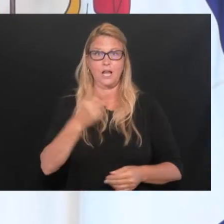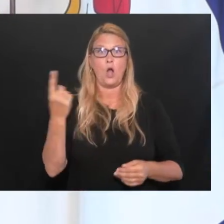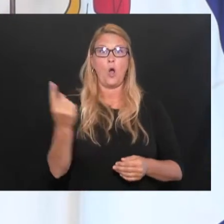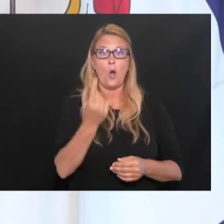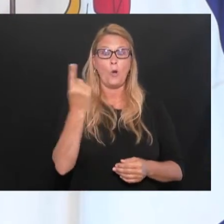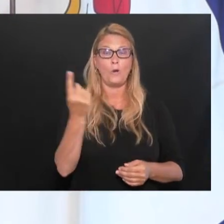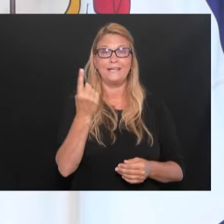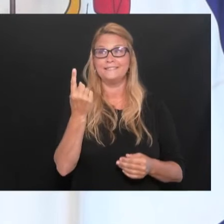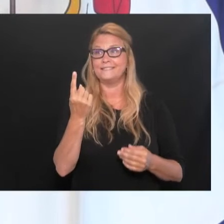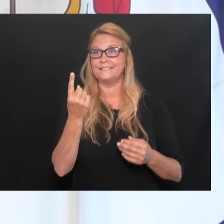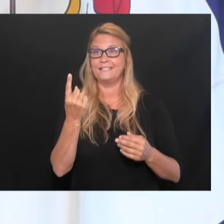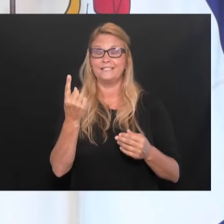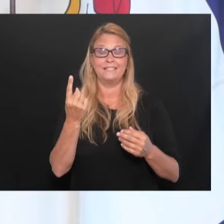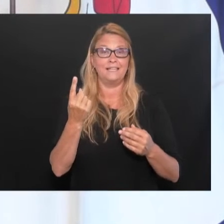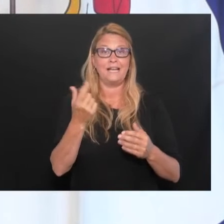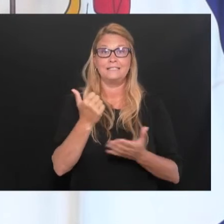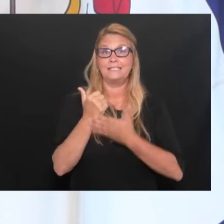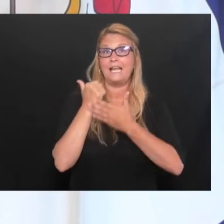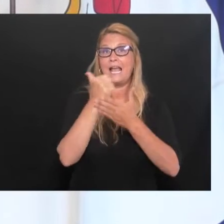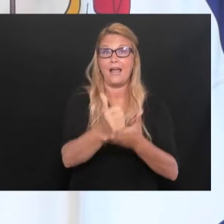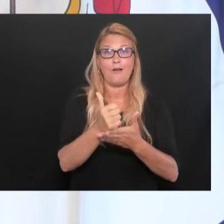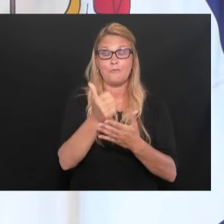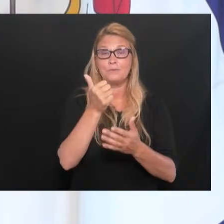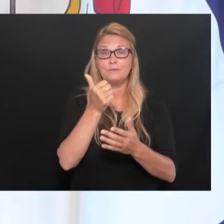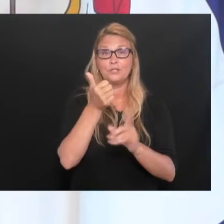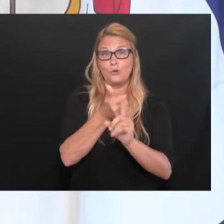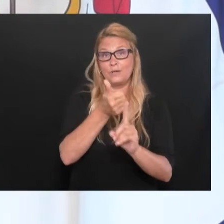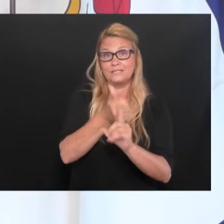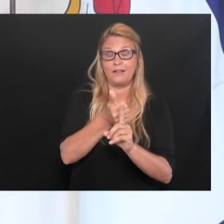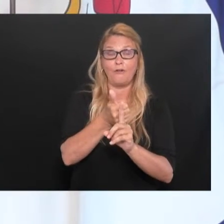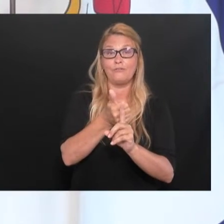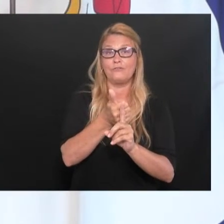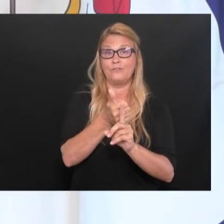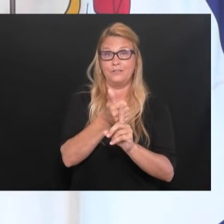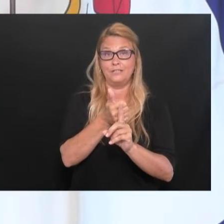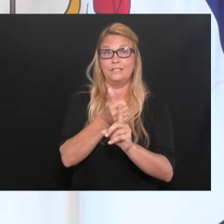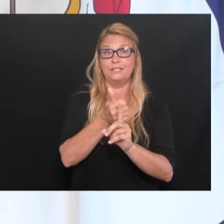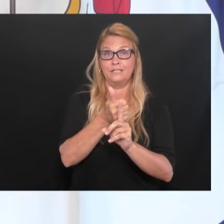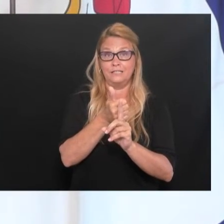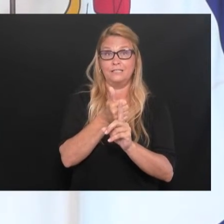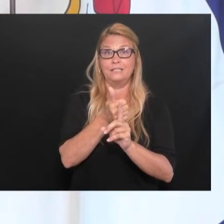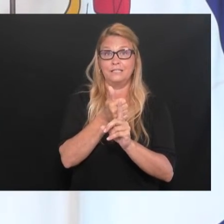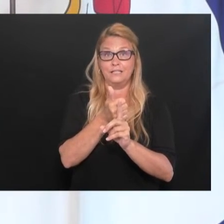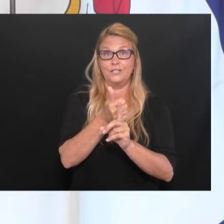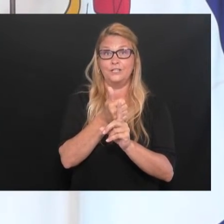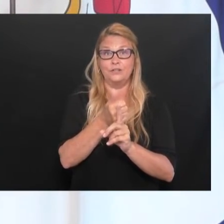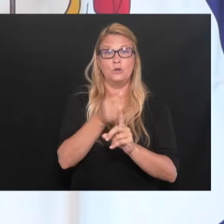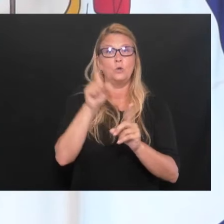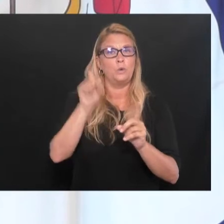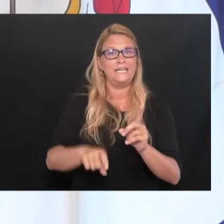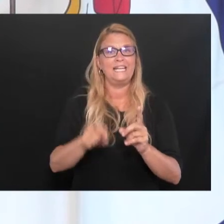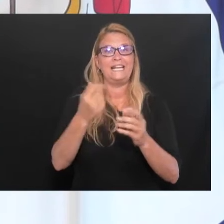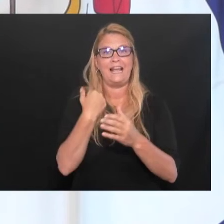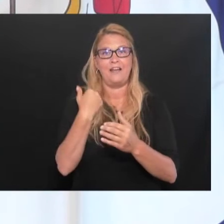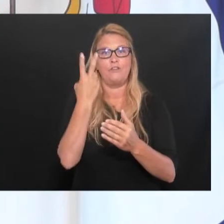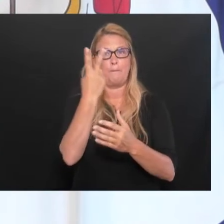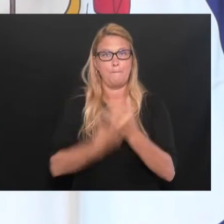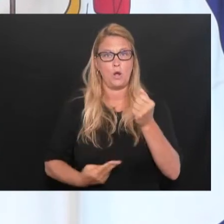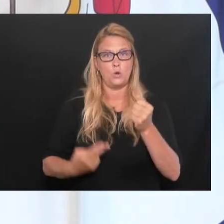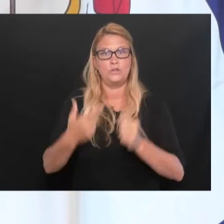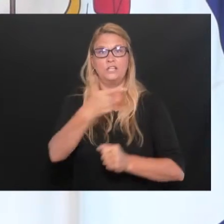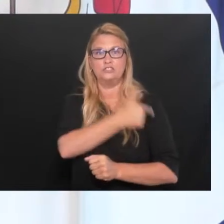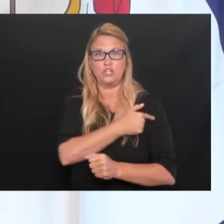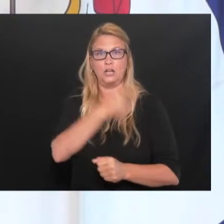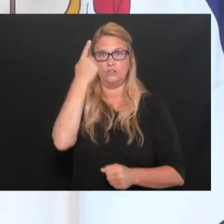totally immune from this thing, or as immune as we can possibly get you, we got to have both the shots on Pfizer